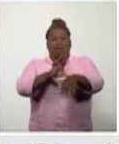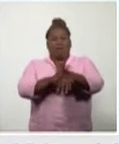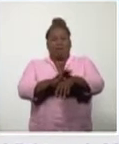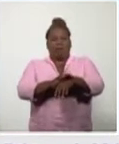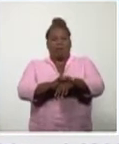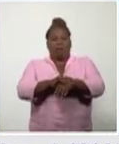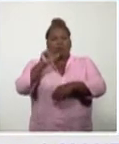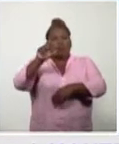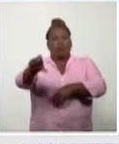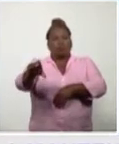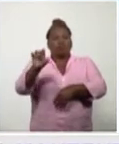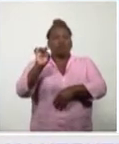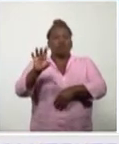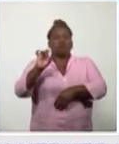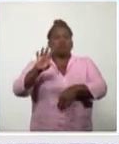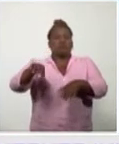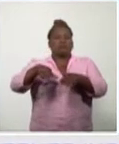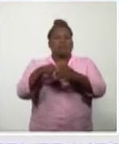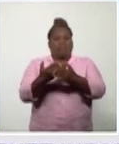2 weeks.